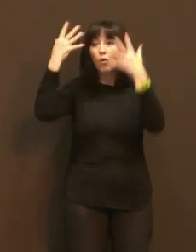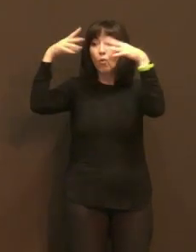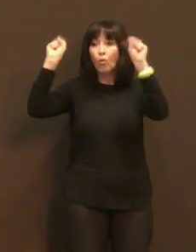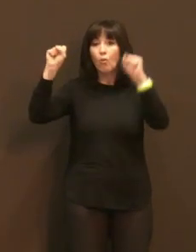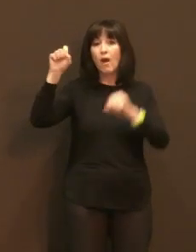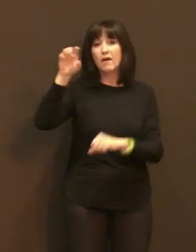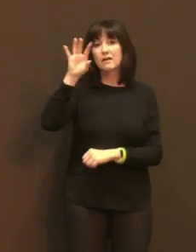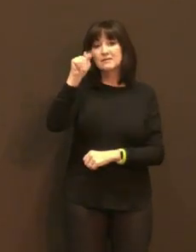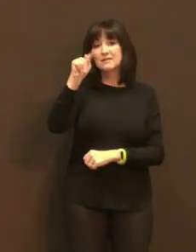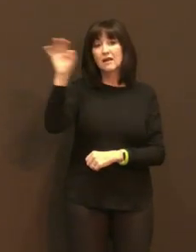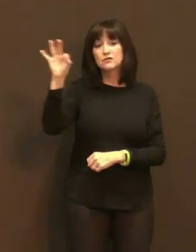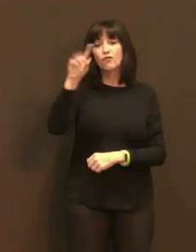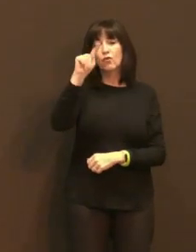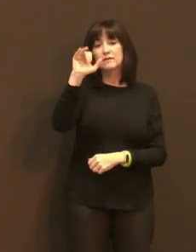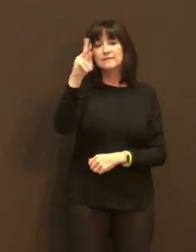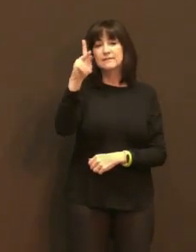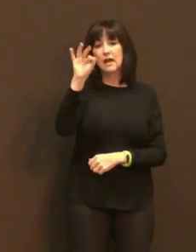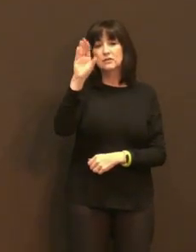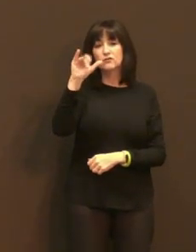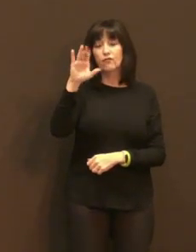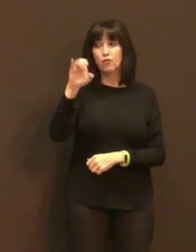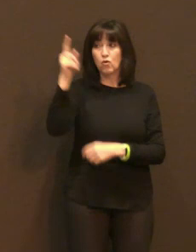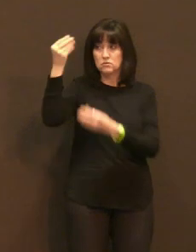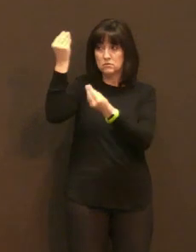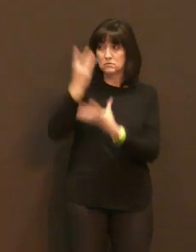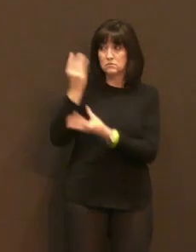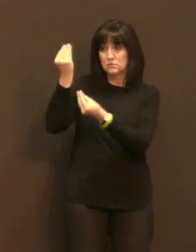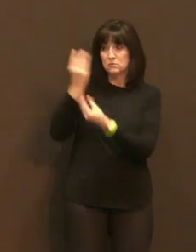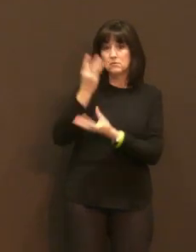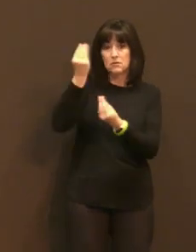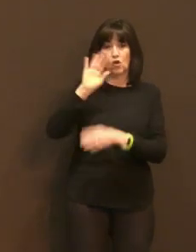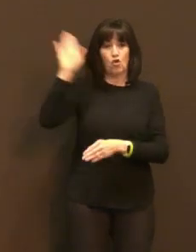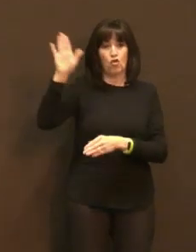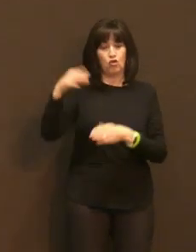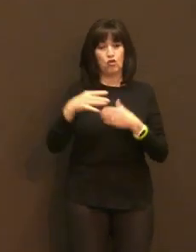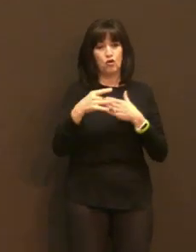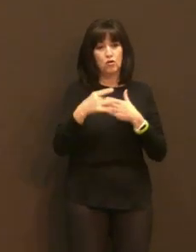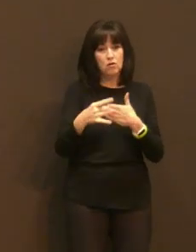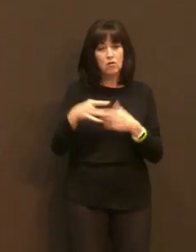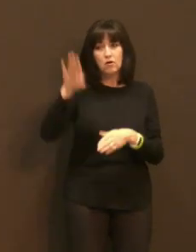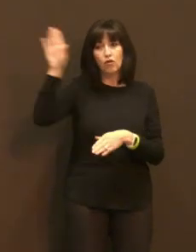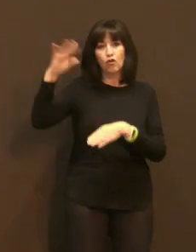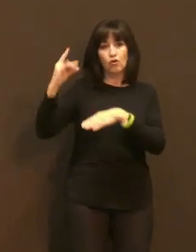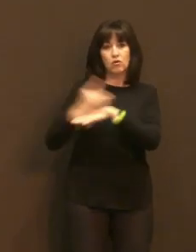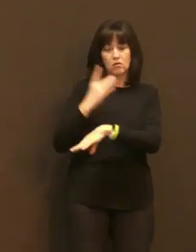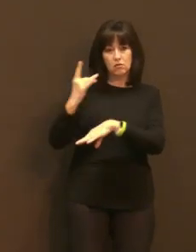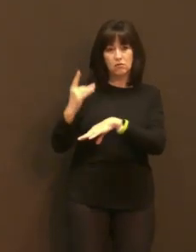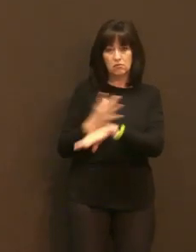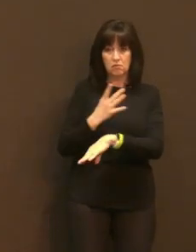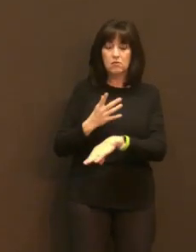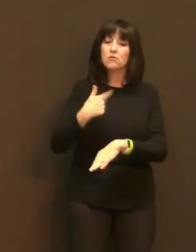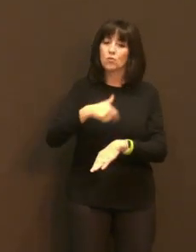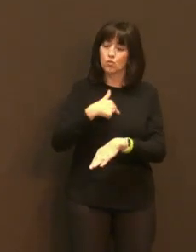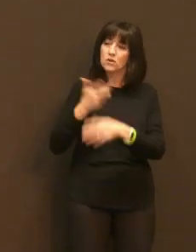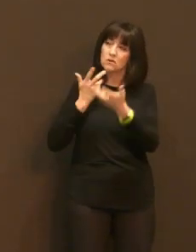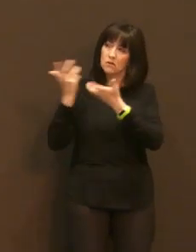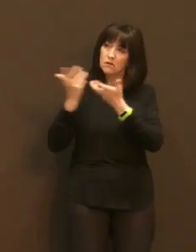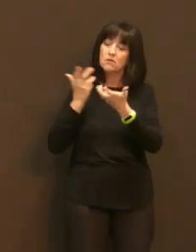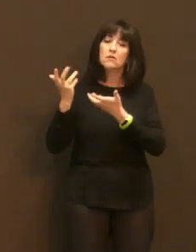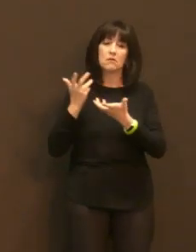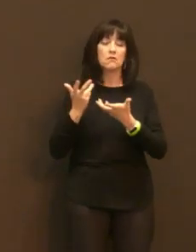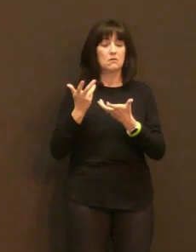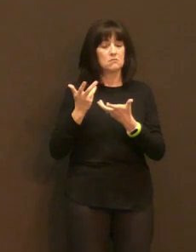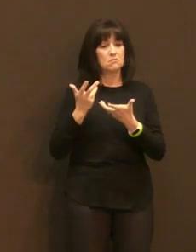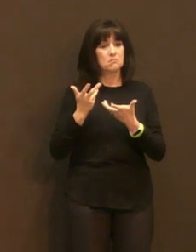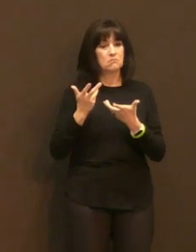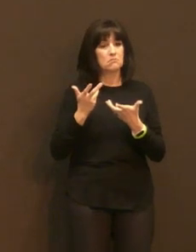Force in making those decisions, because it specifically references the time frame for bringing schools or